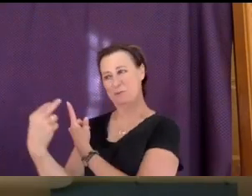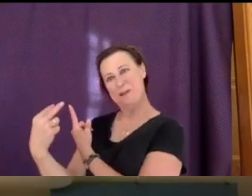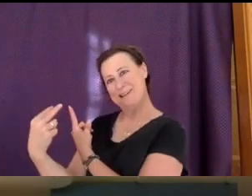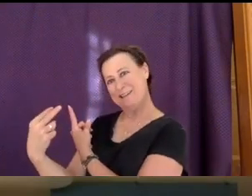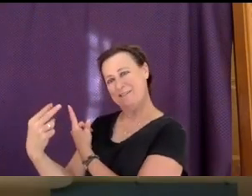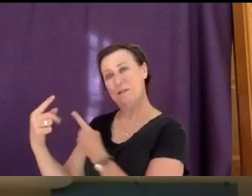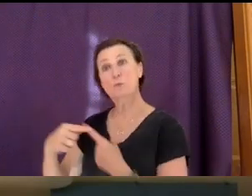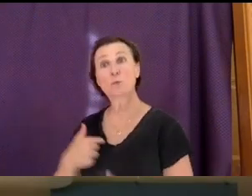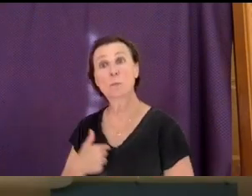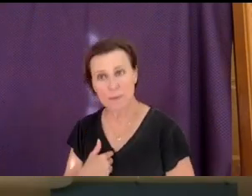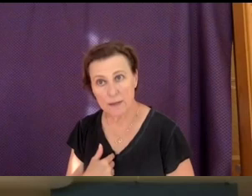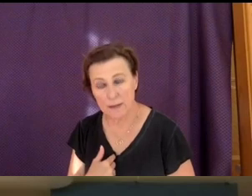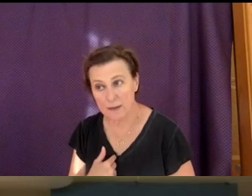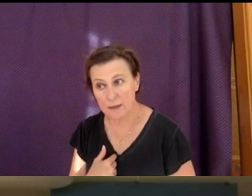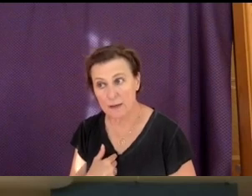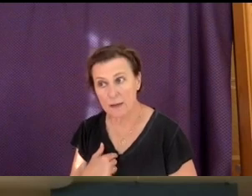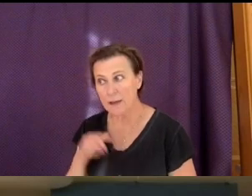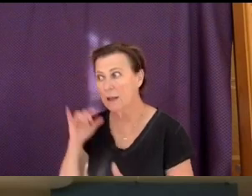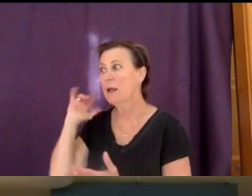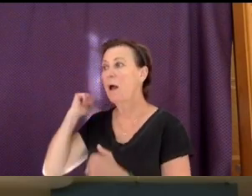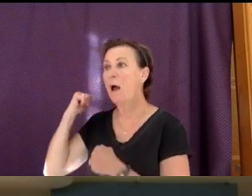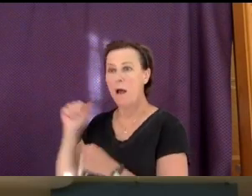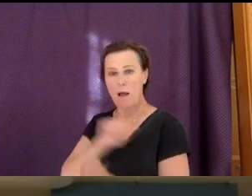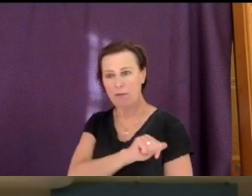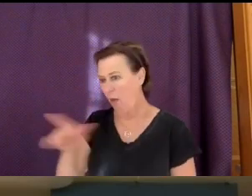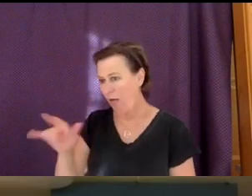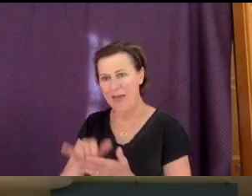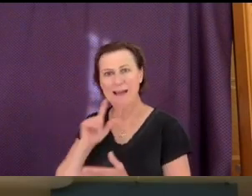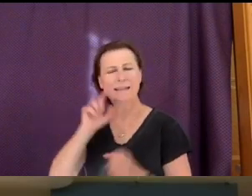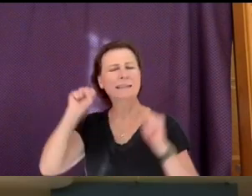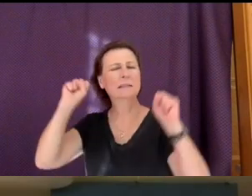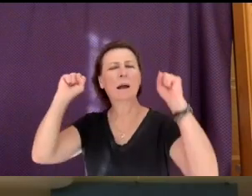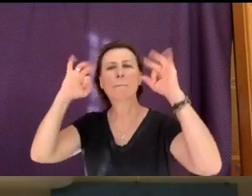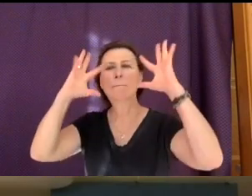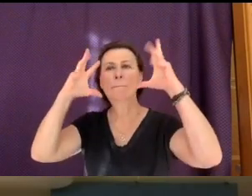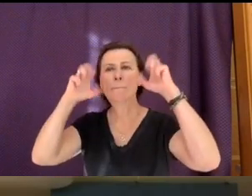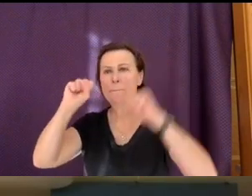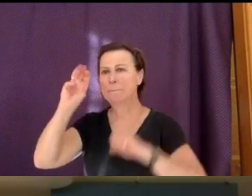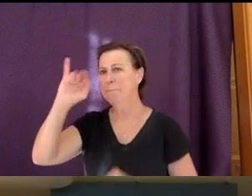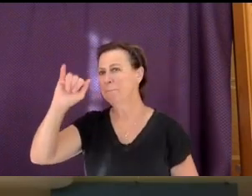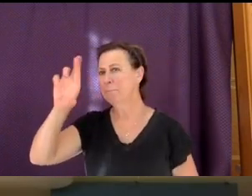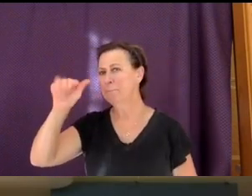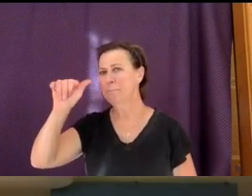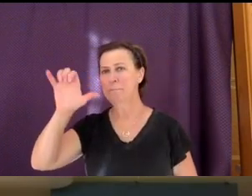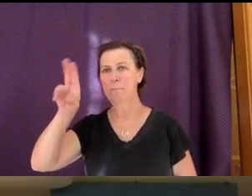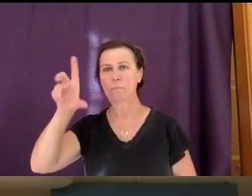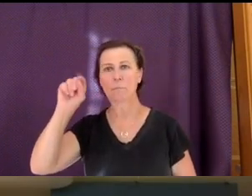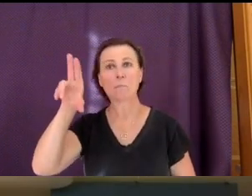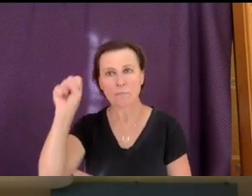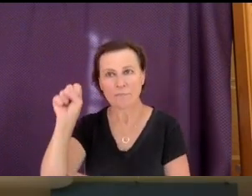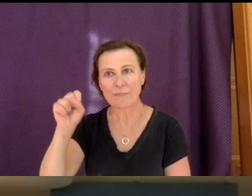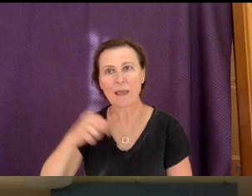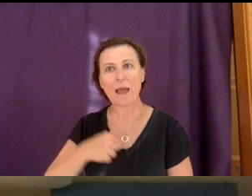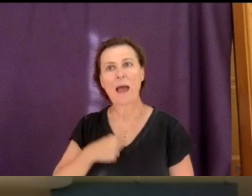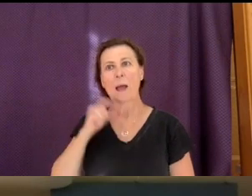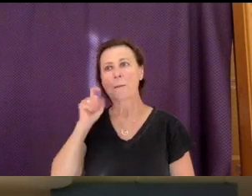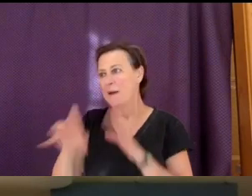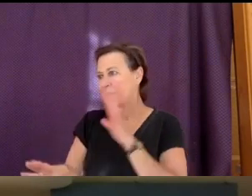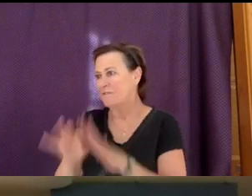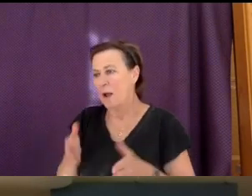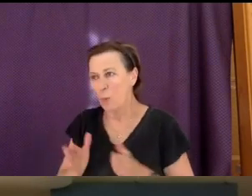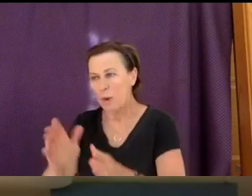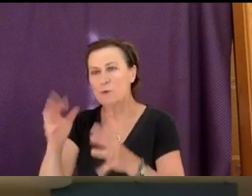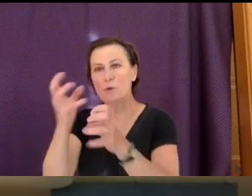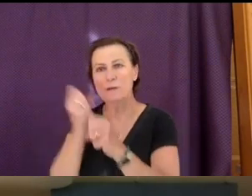To me, all this is absolutely miraculous. I just felt I ought to somehow find a way to get on the